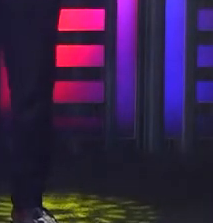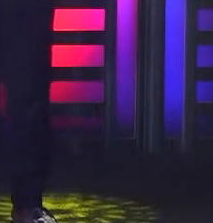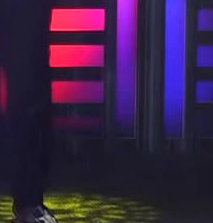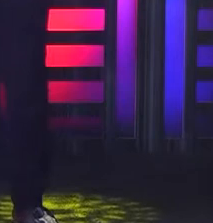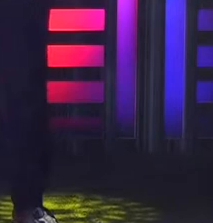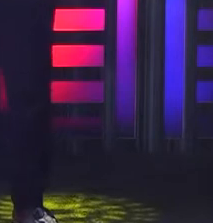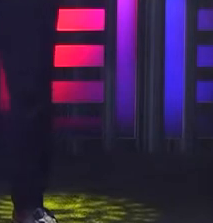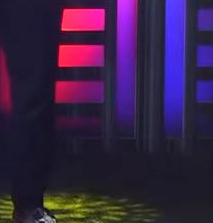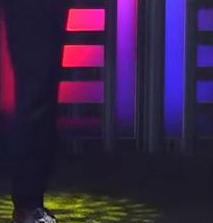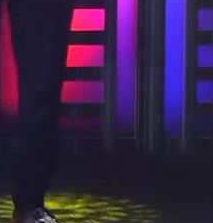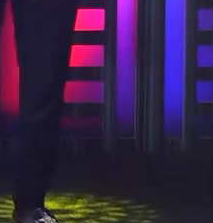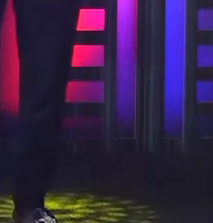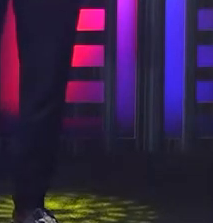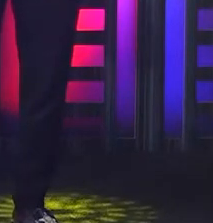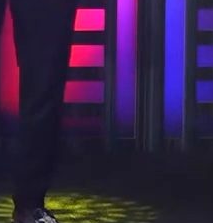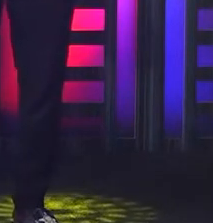anointing.